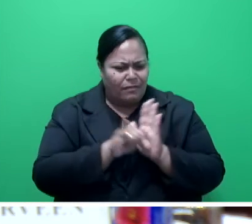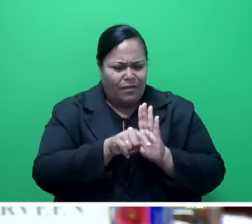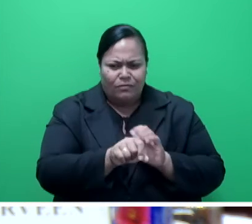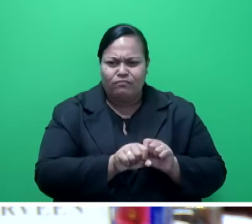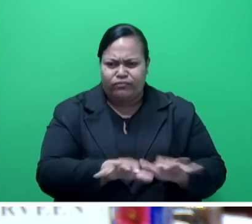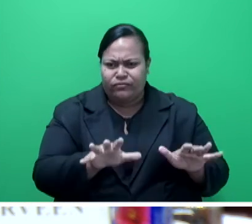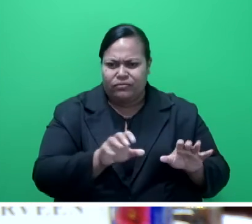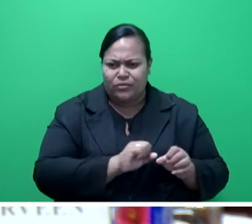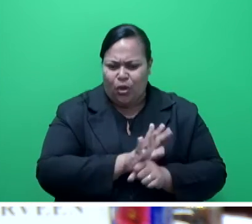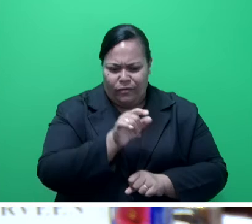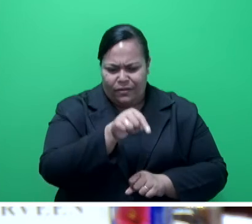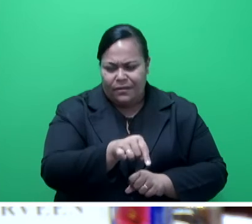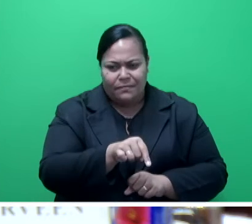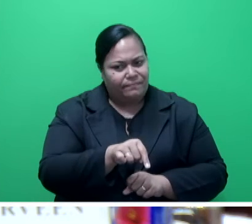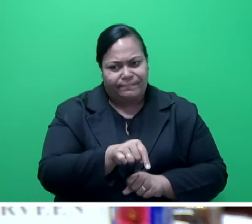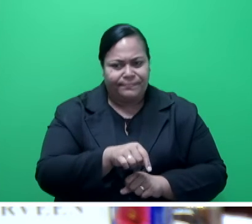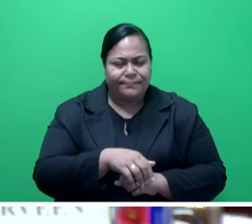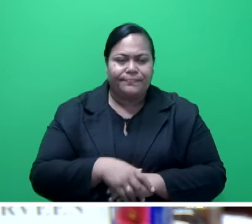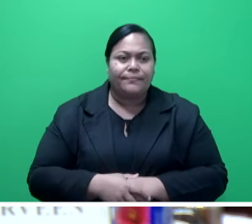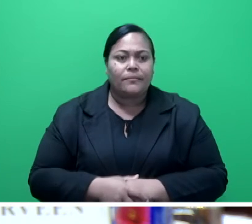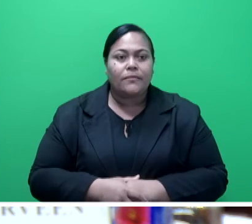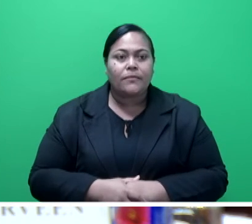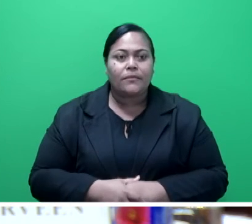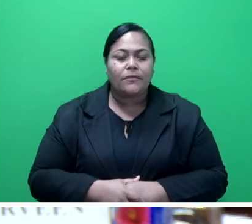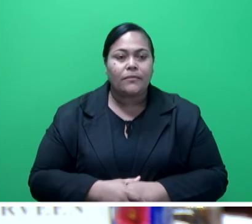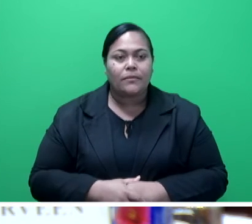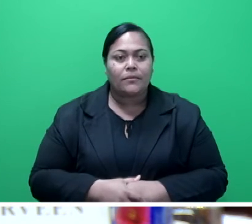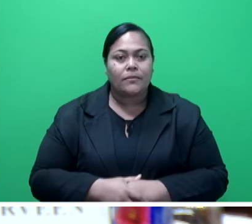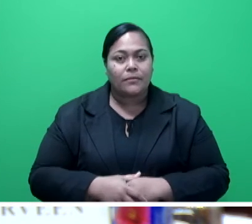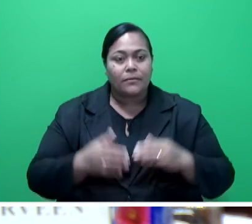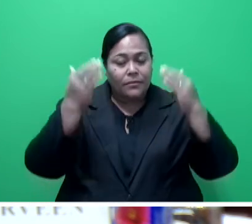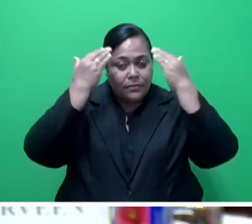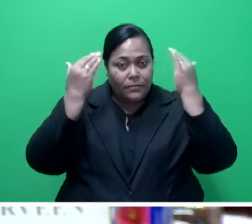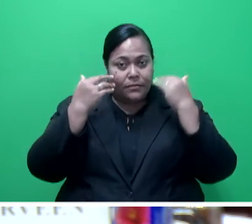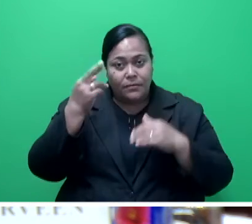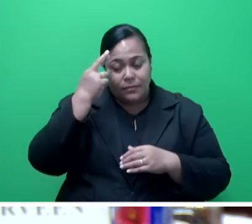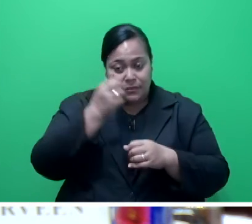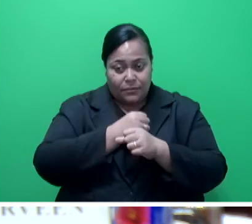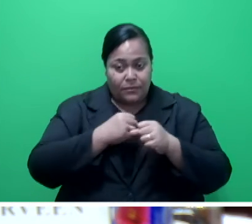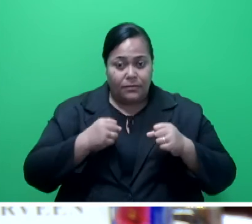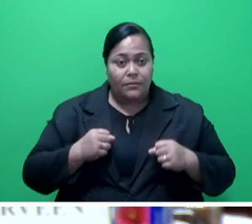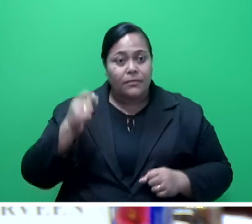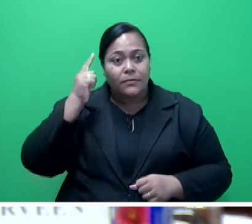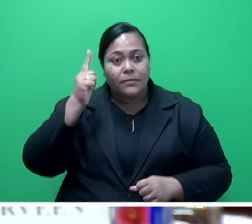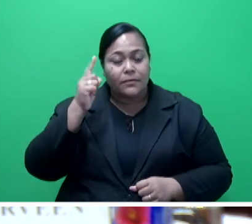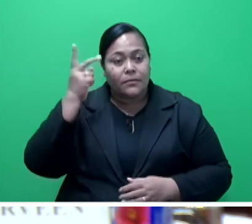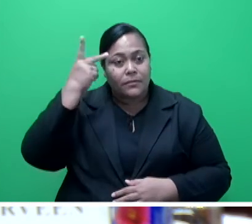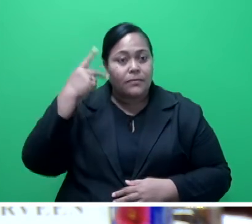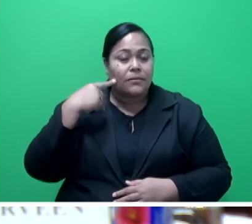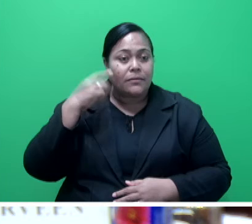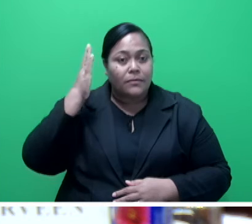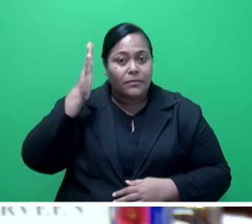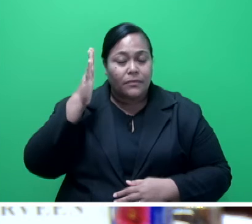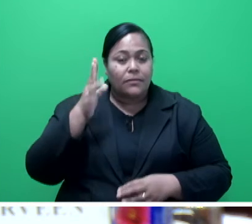super-spreading settings. Mr. Speaker, sir, our teachers, parents, and school management